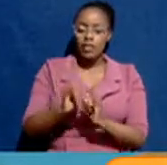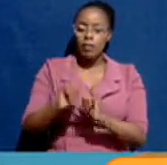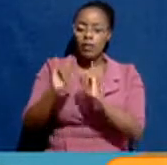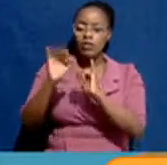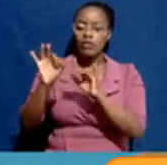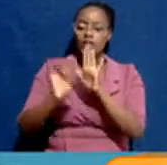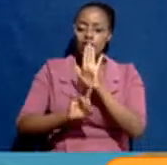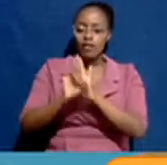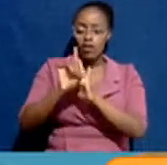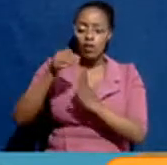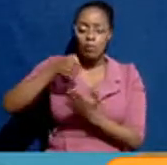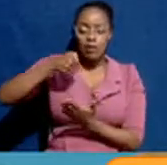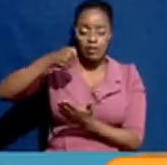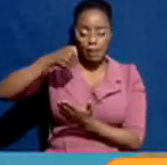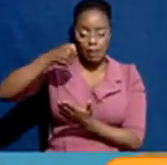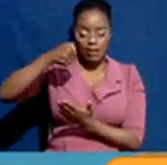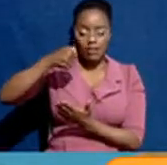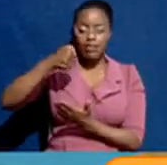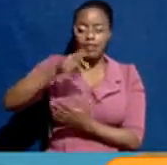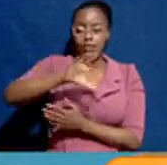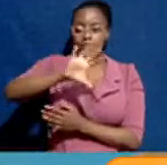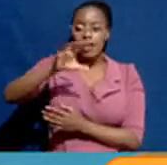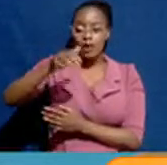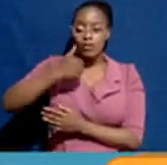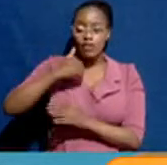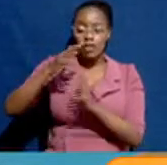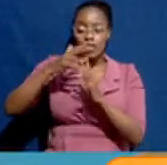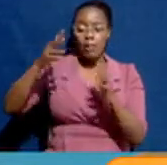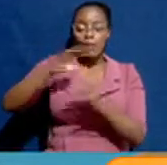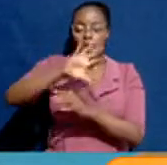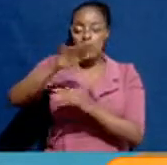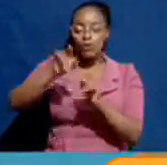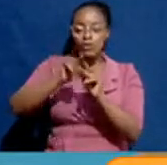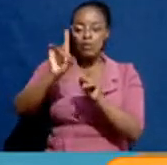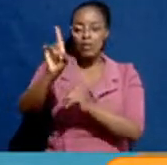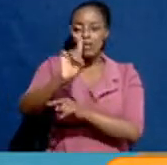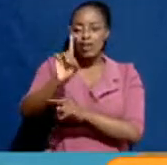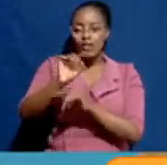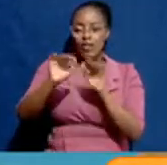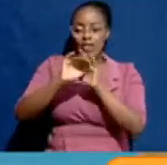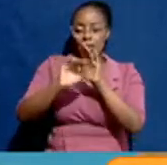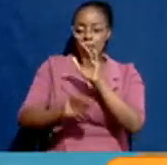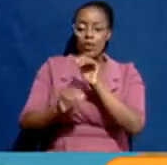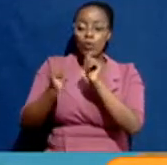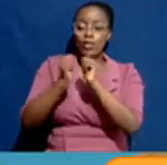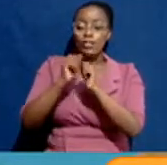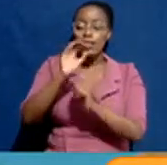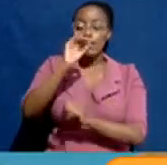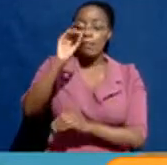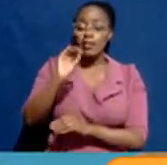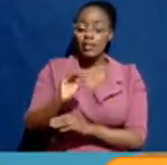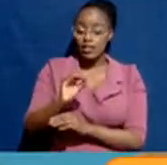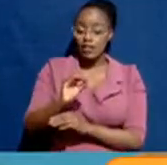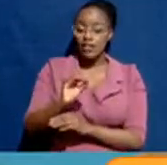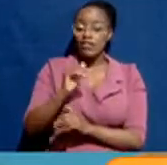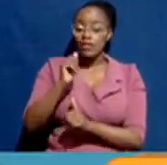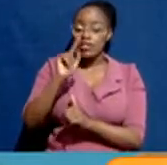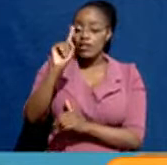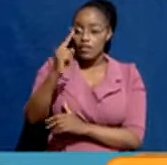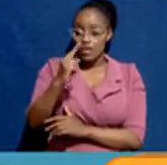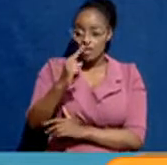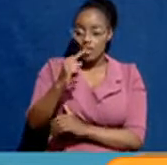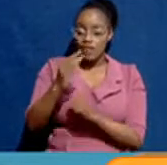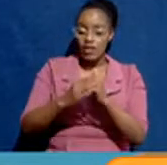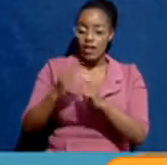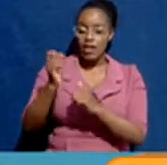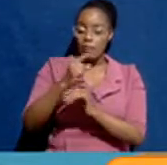of development budgets. Counties, bigger counties like Nairobi are actually below the 10%. Given the first